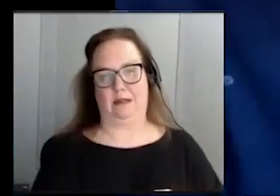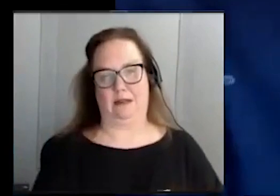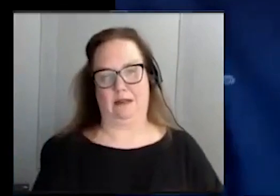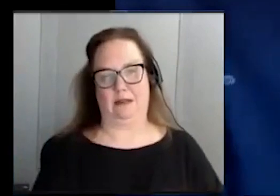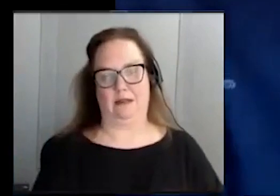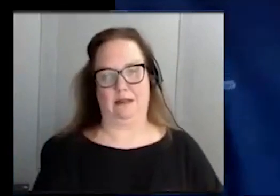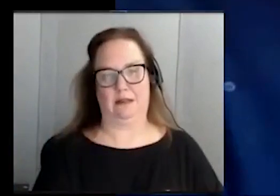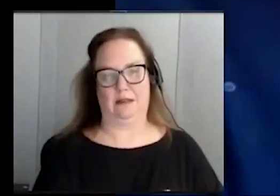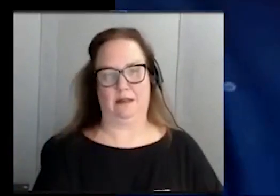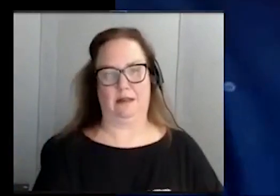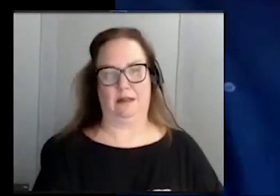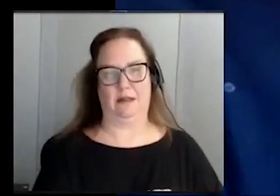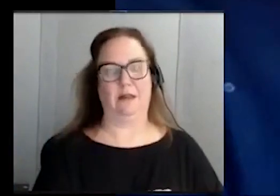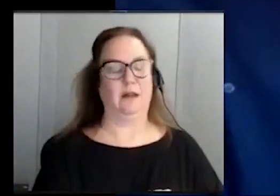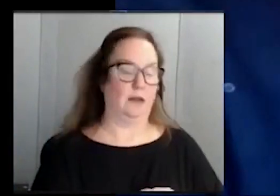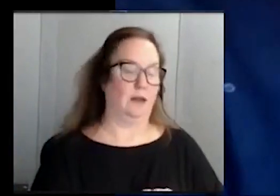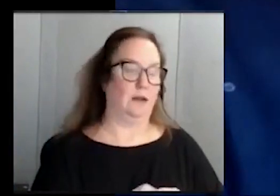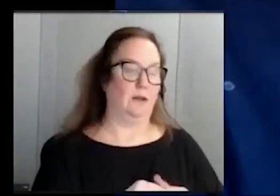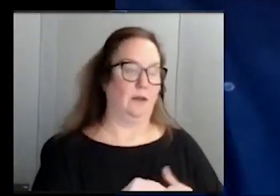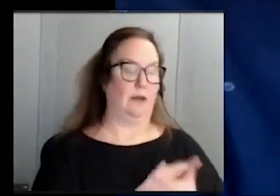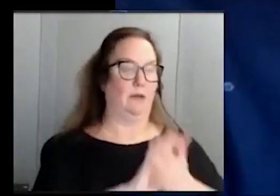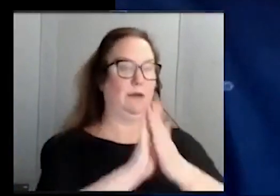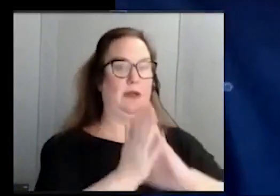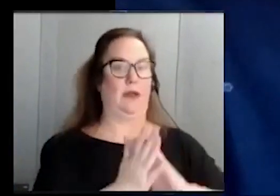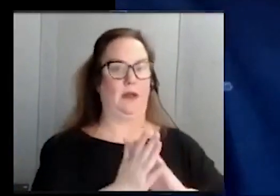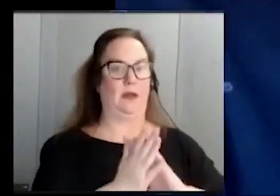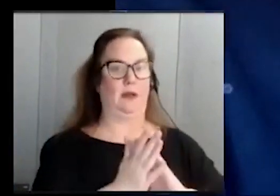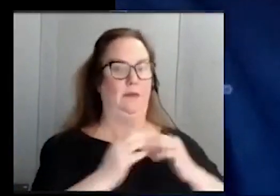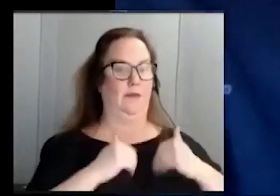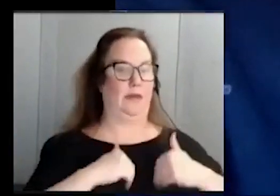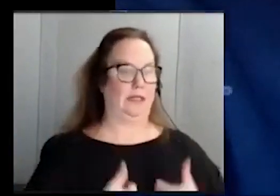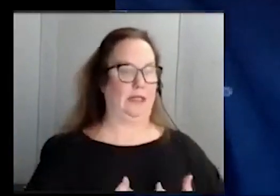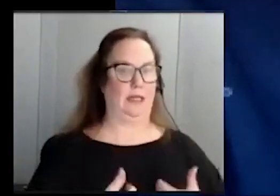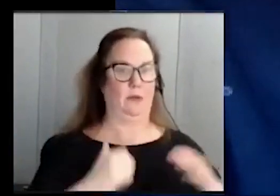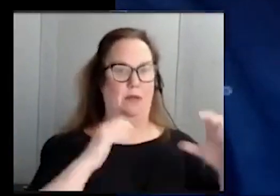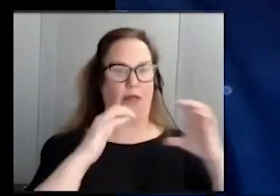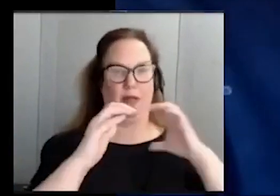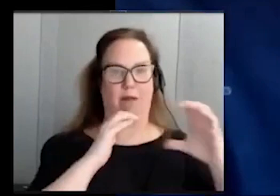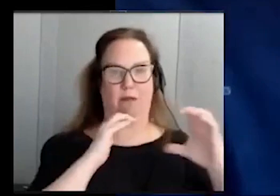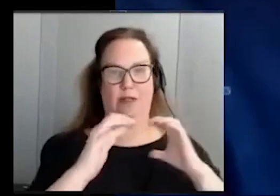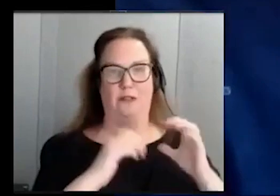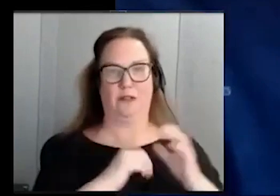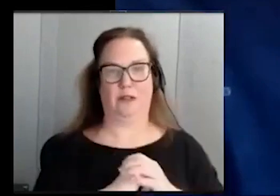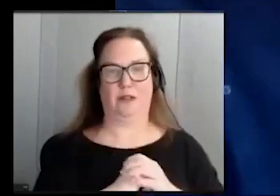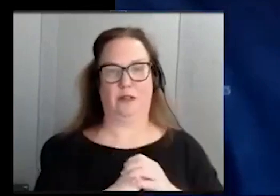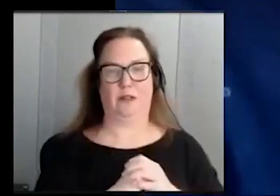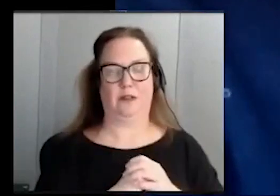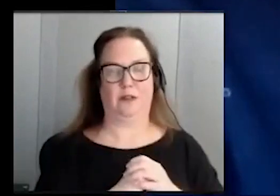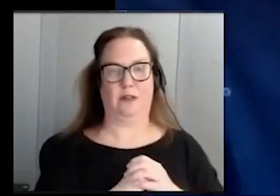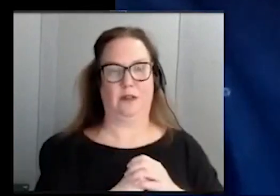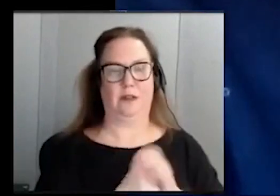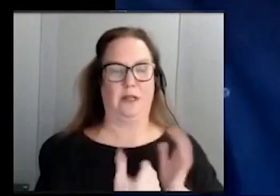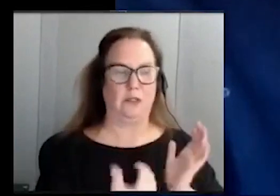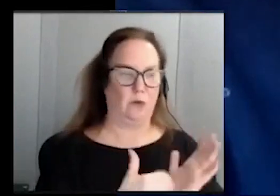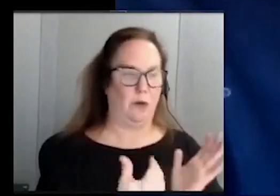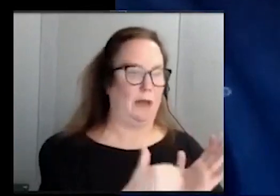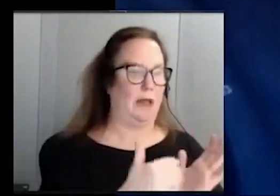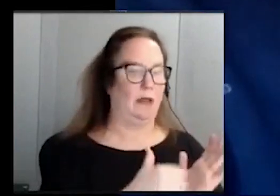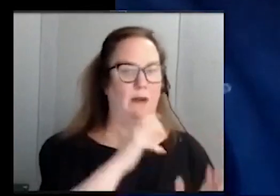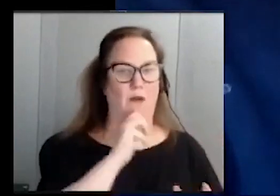I think we've just become really fatigued with the conversation. It's gotten repetitive and